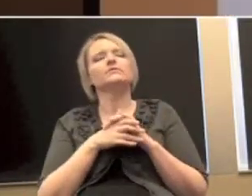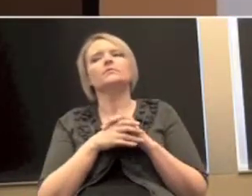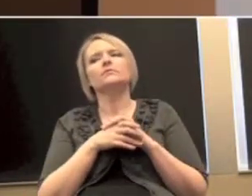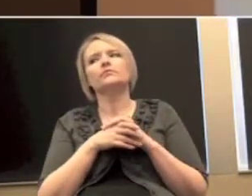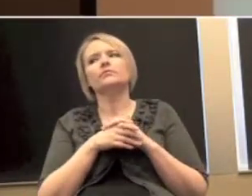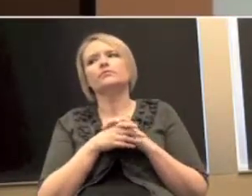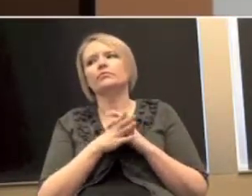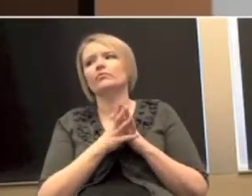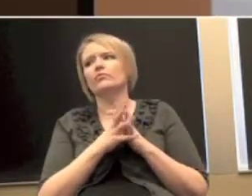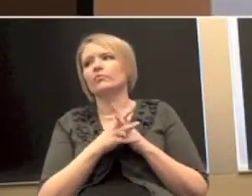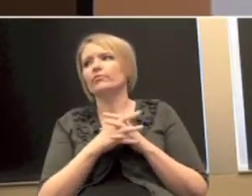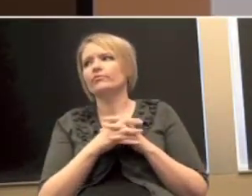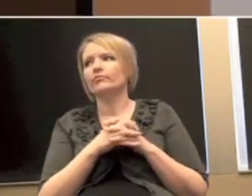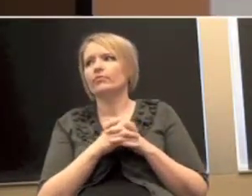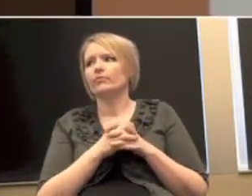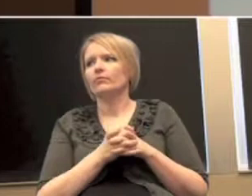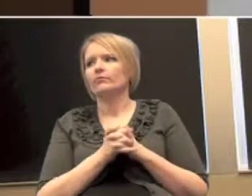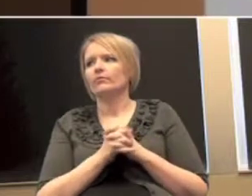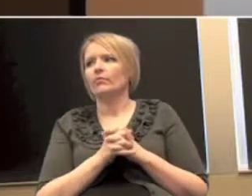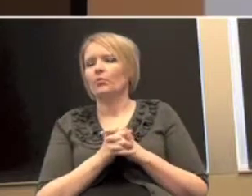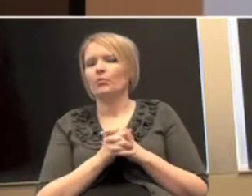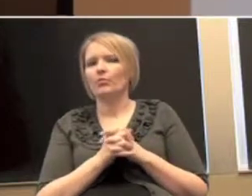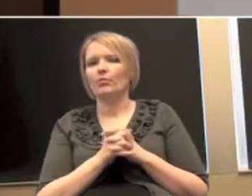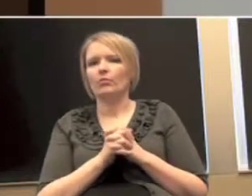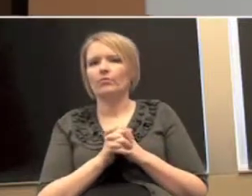Let's see if they've got a...